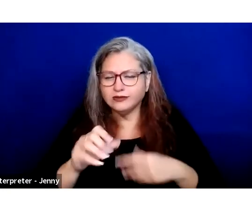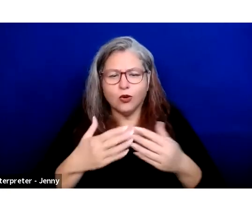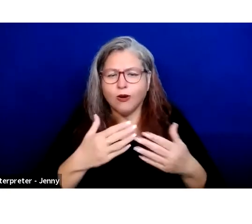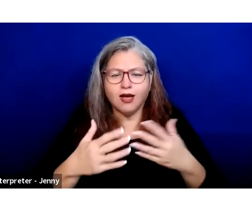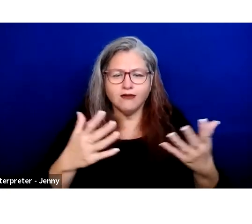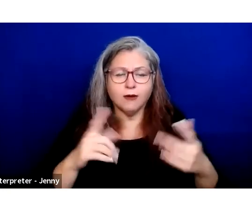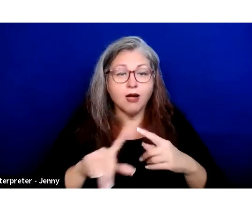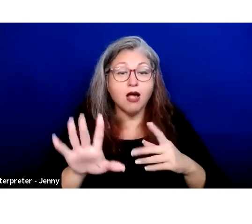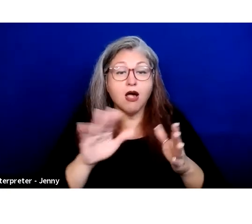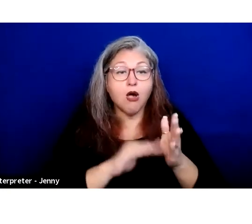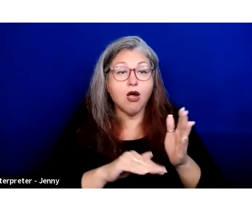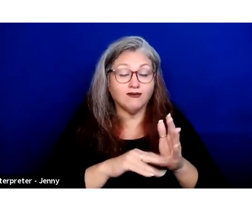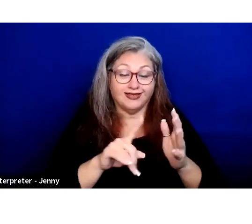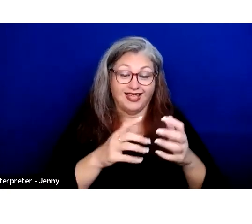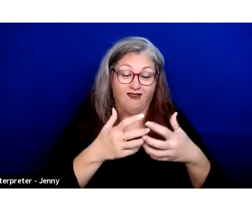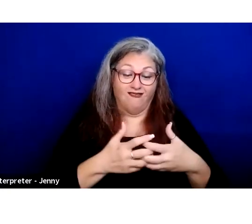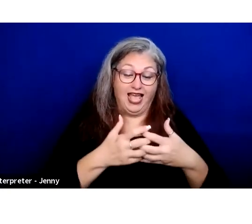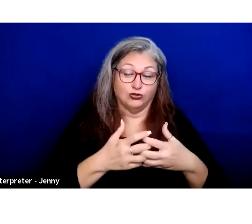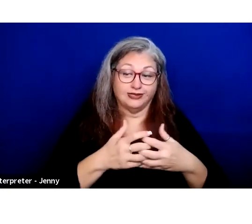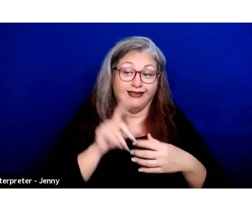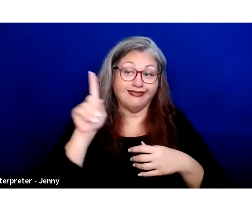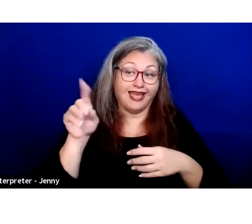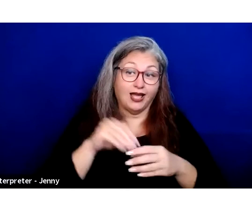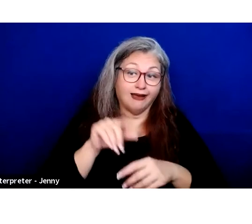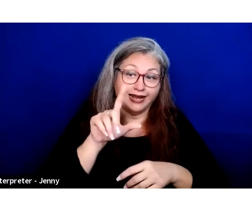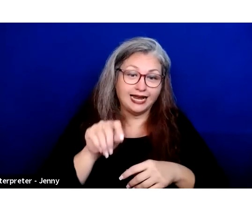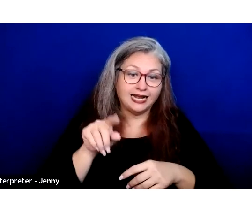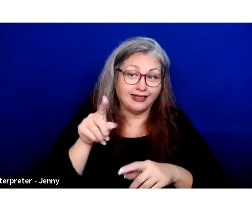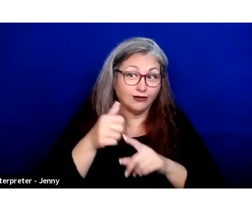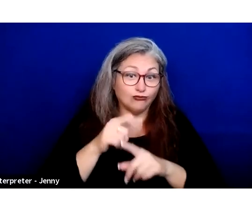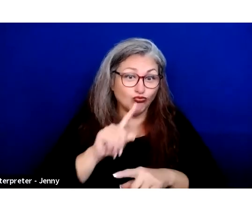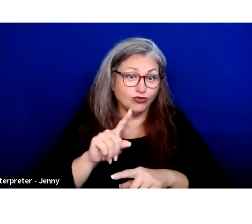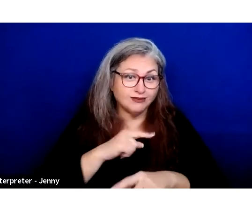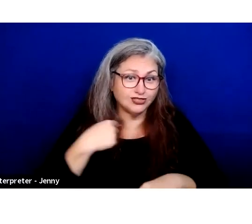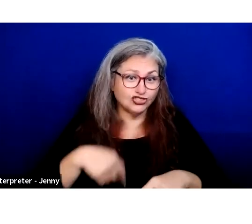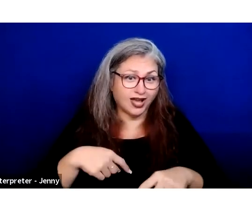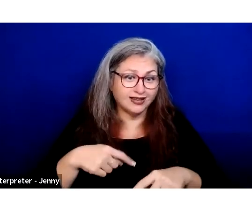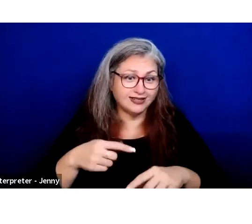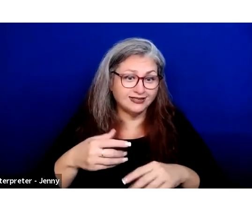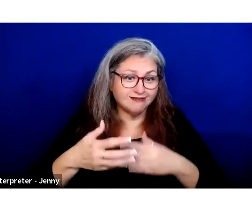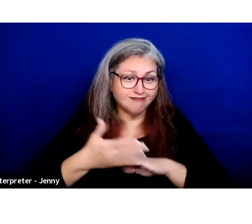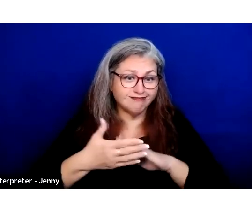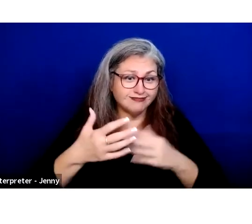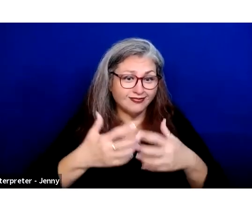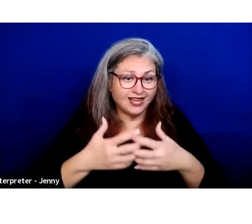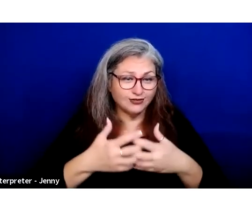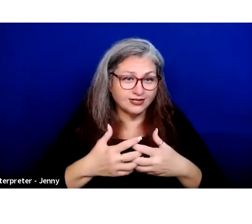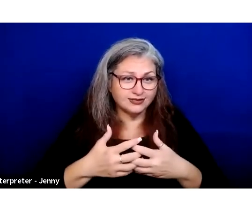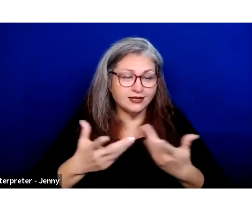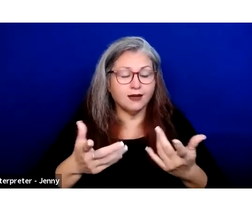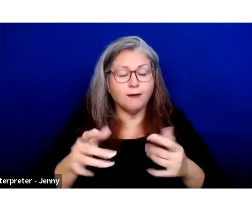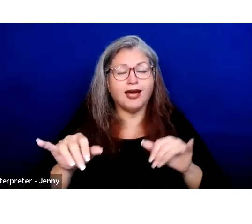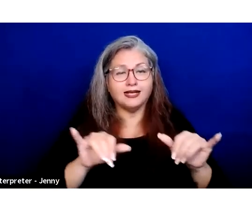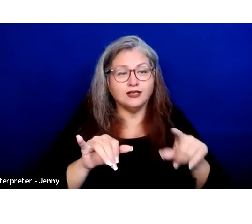that oftentimes the factories in Italy are Chinese factories, right? And then I also,